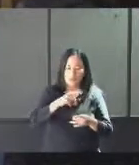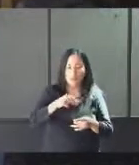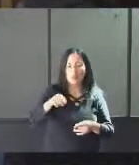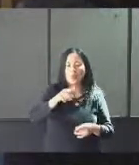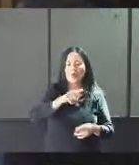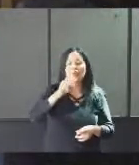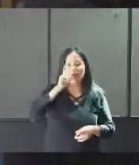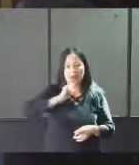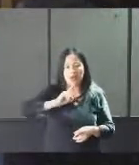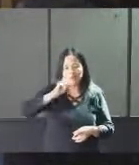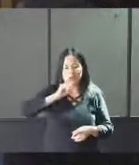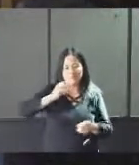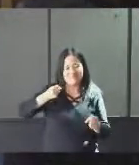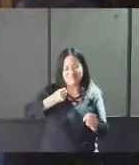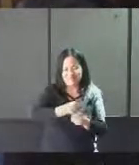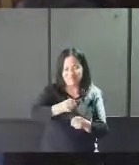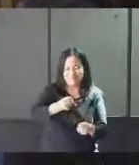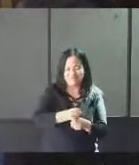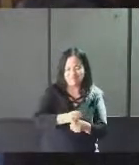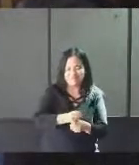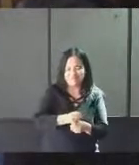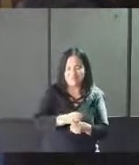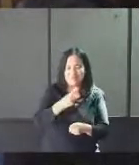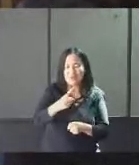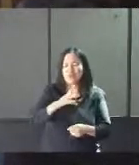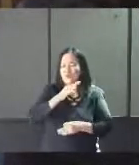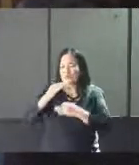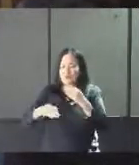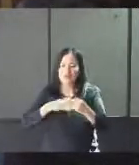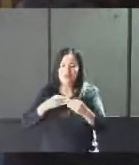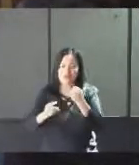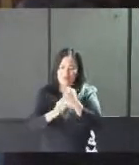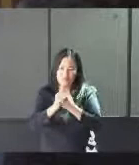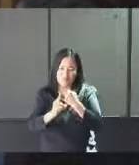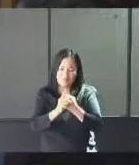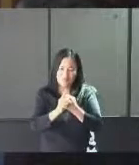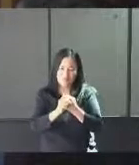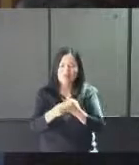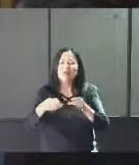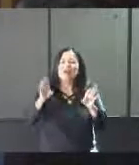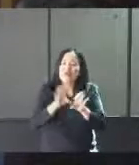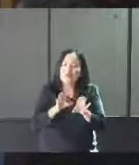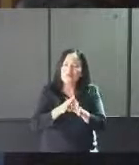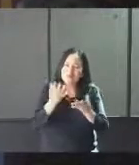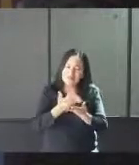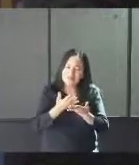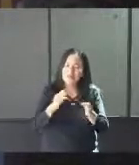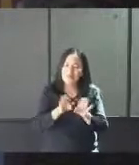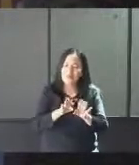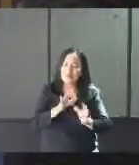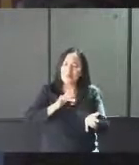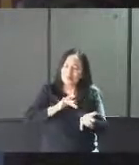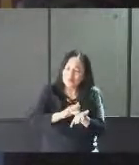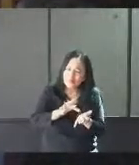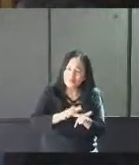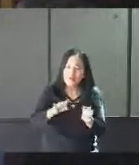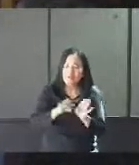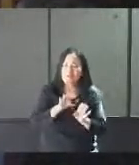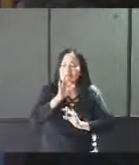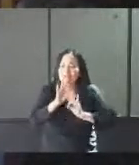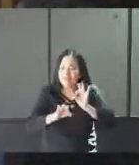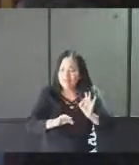response of violence against women in the territory due to the integral need to address it. And as Ingrid said, in